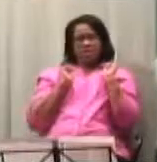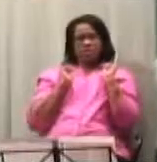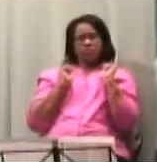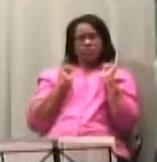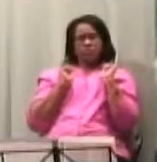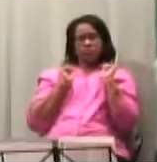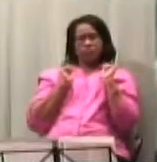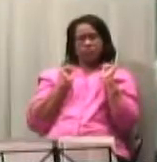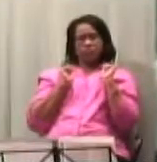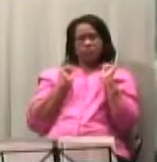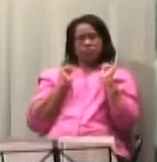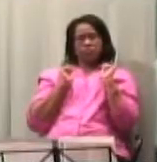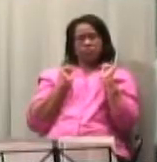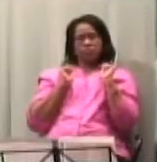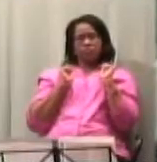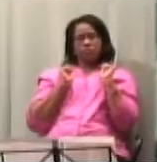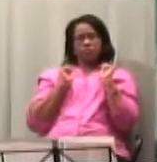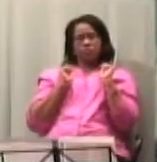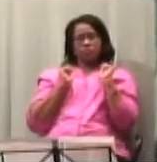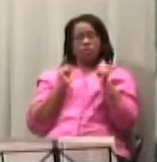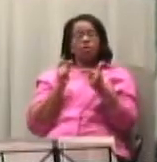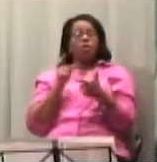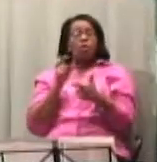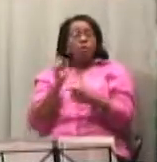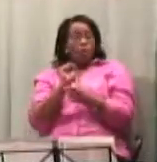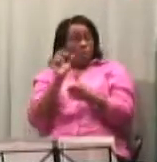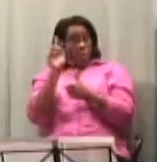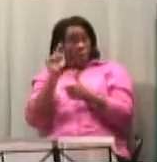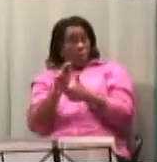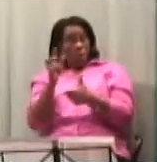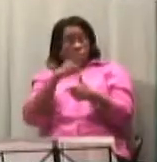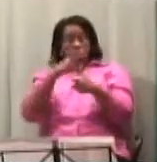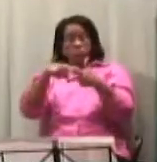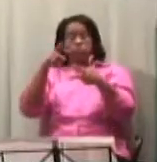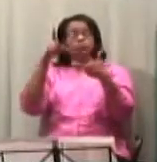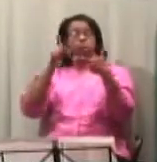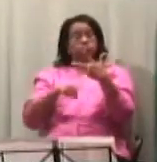we like those Christians that